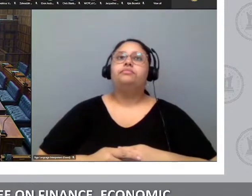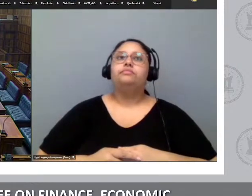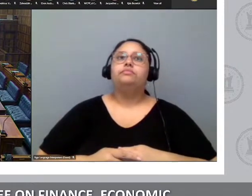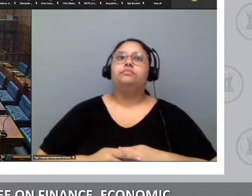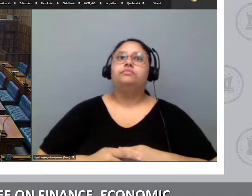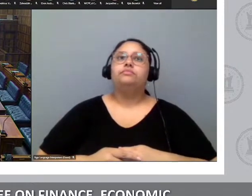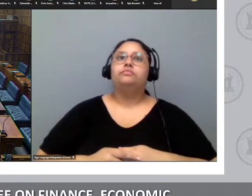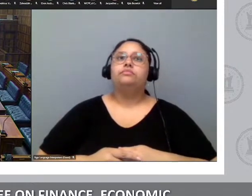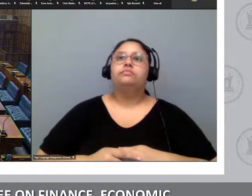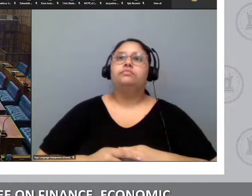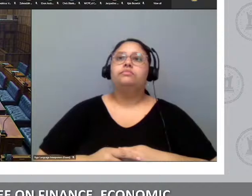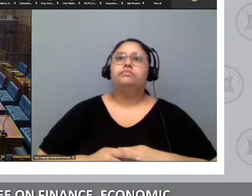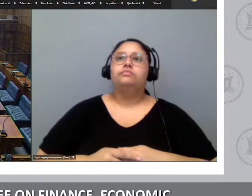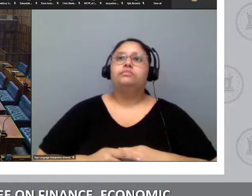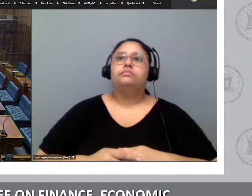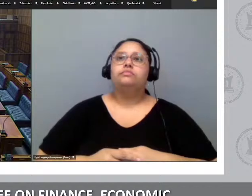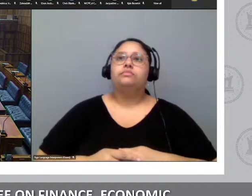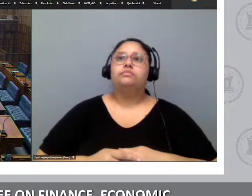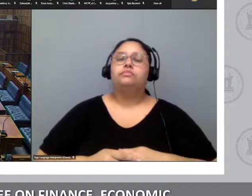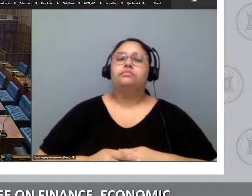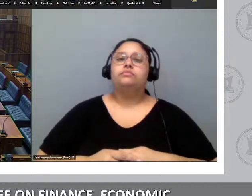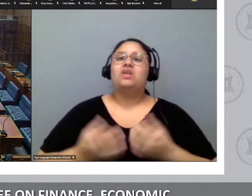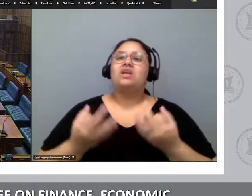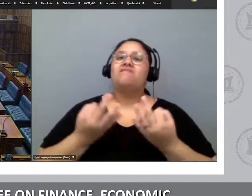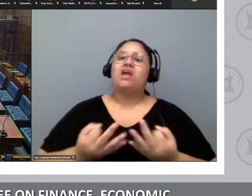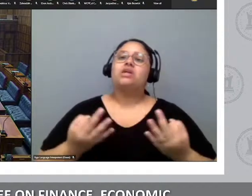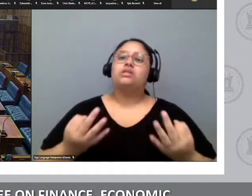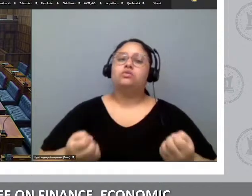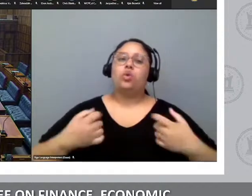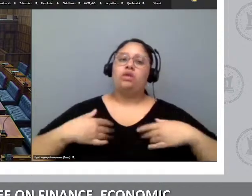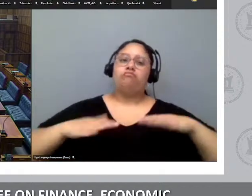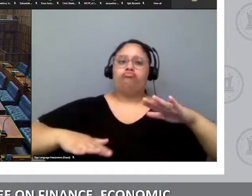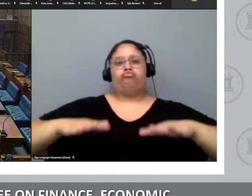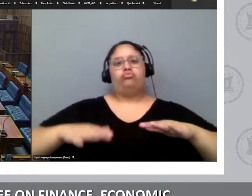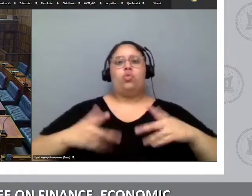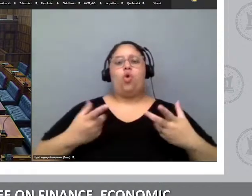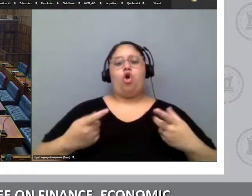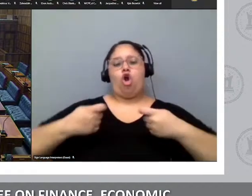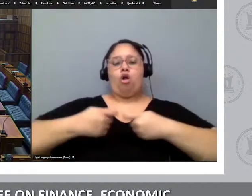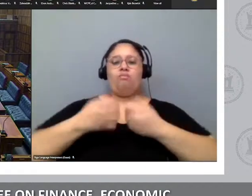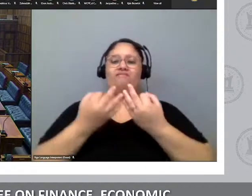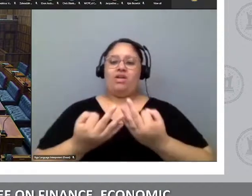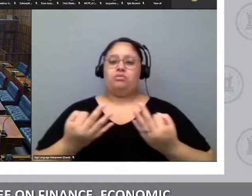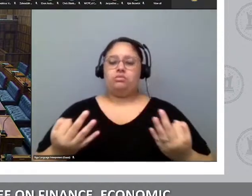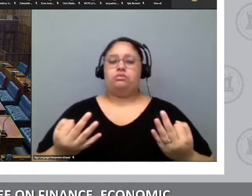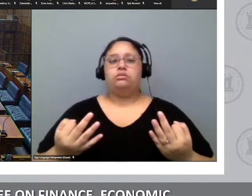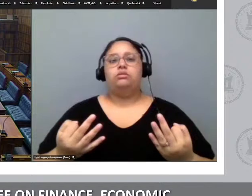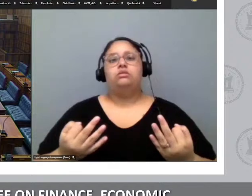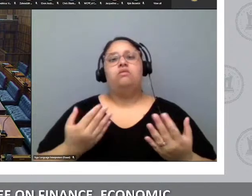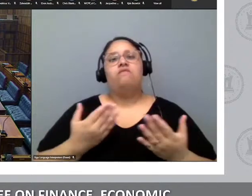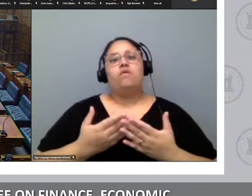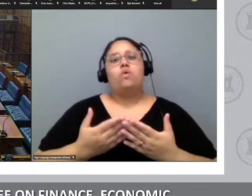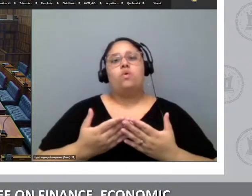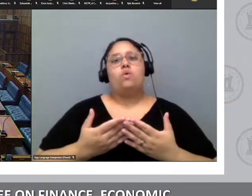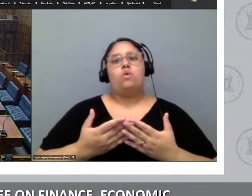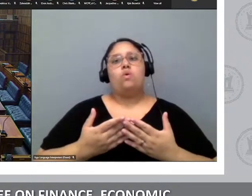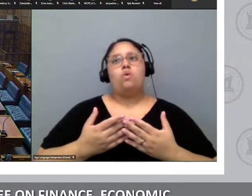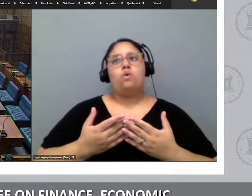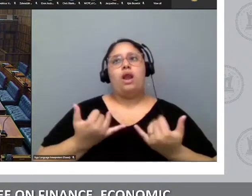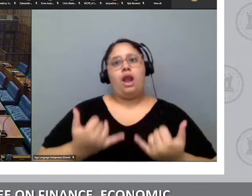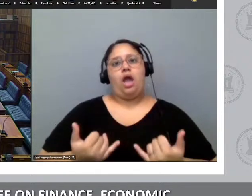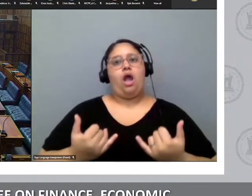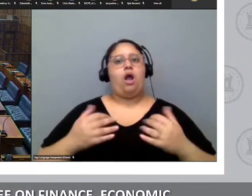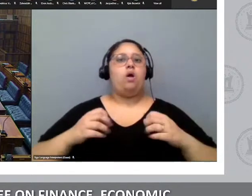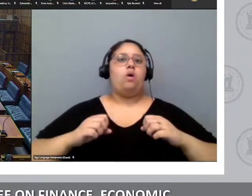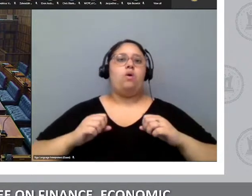are the stabilizing factors um or the the contributing factors that have resulted to the stabilization that we're starting to